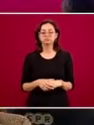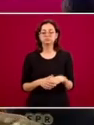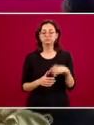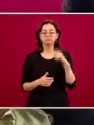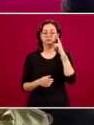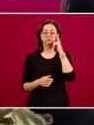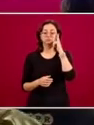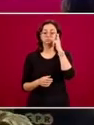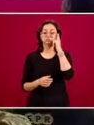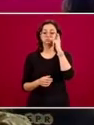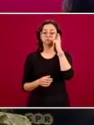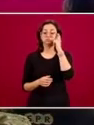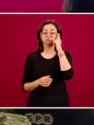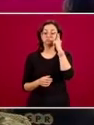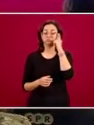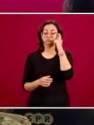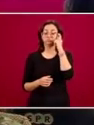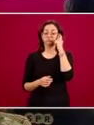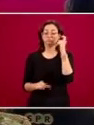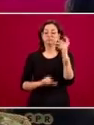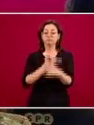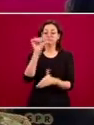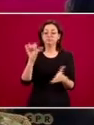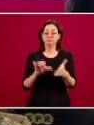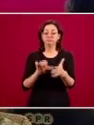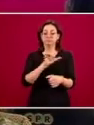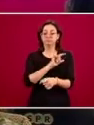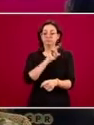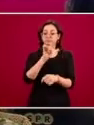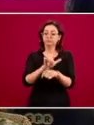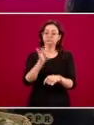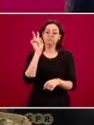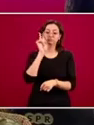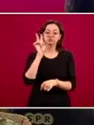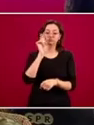of subject-based assistance hotlines.